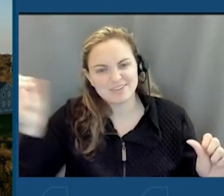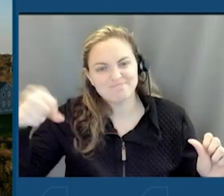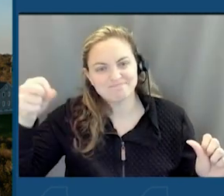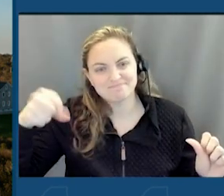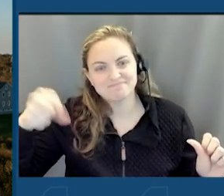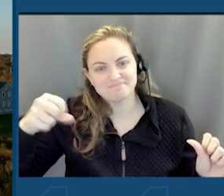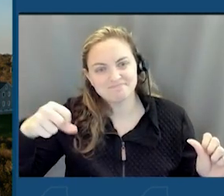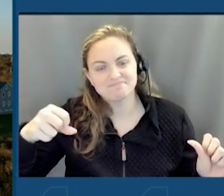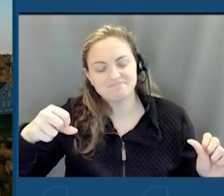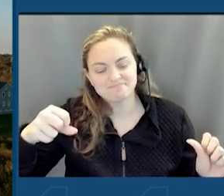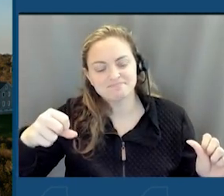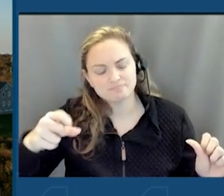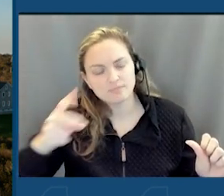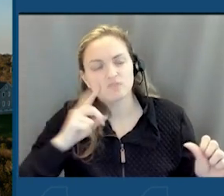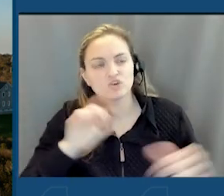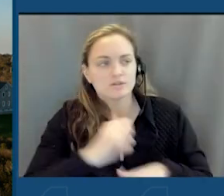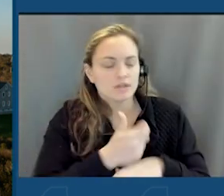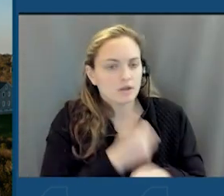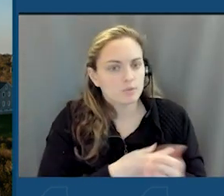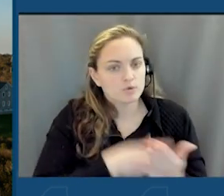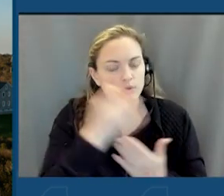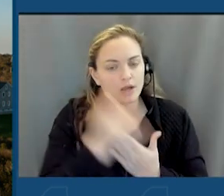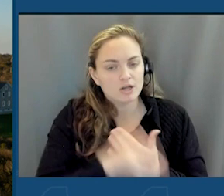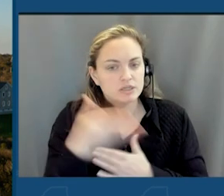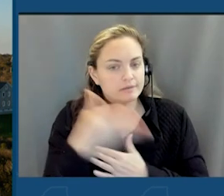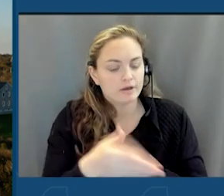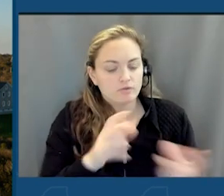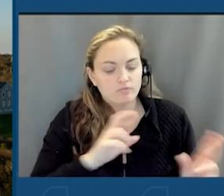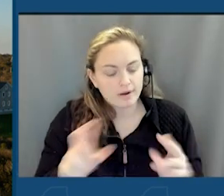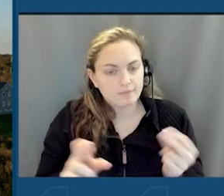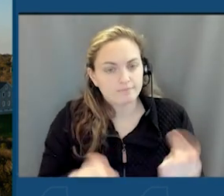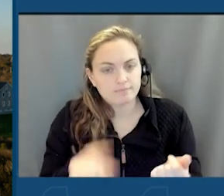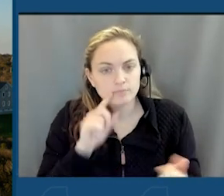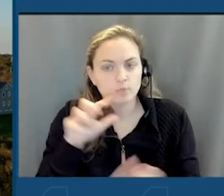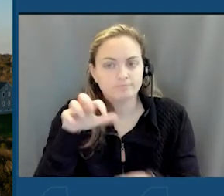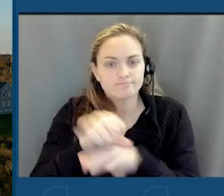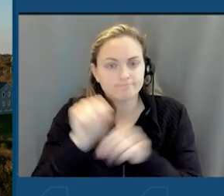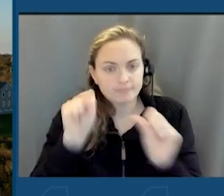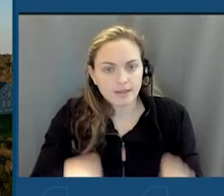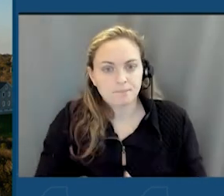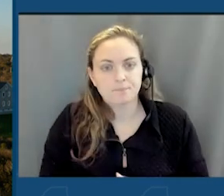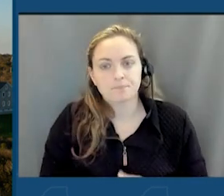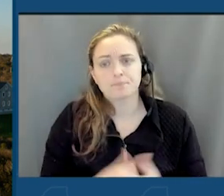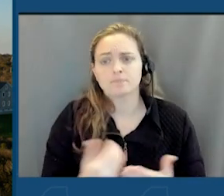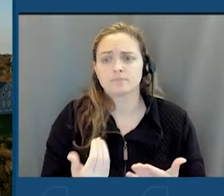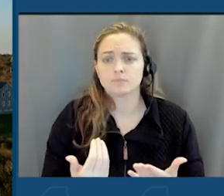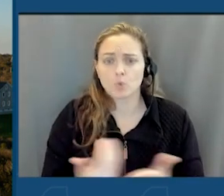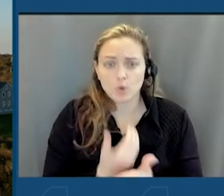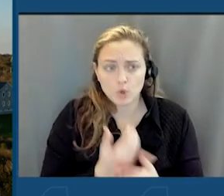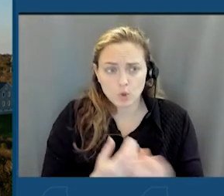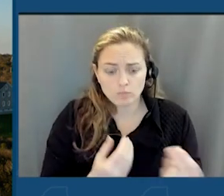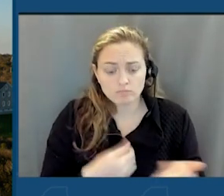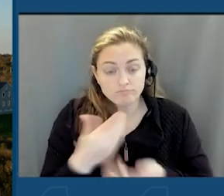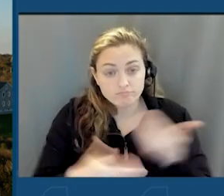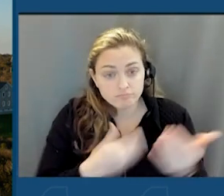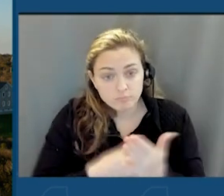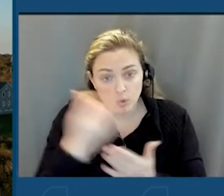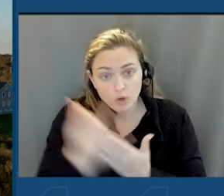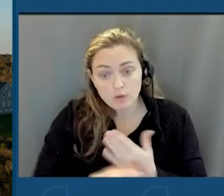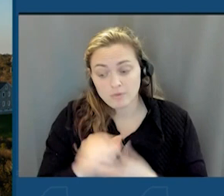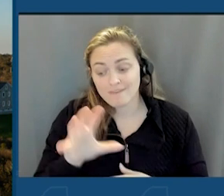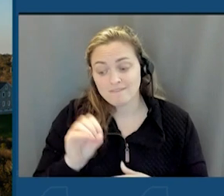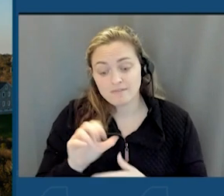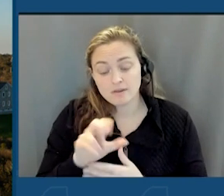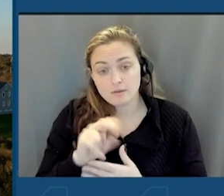putting those projects out there in front of us so we can seize upon them. And a new accelerator program, $50 million, and